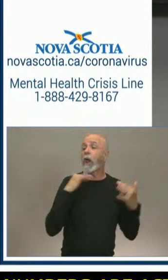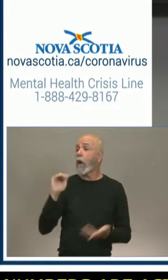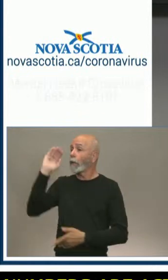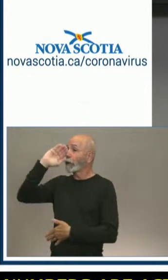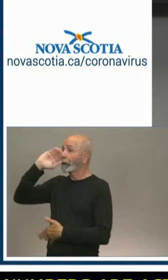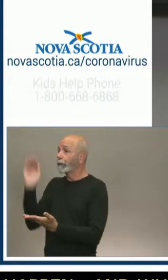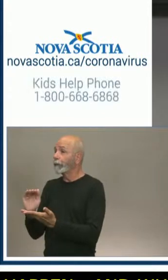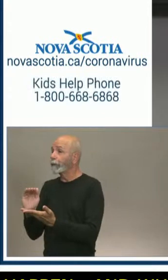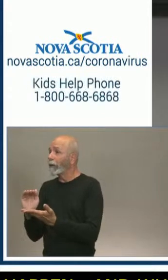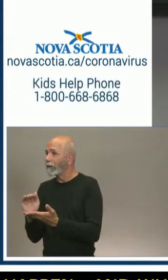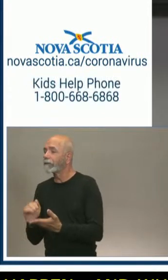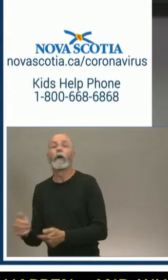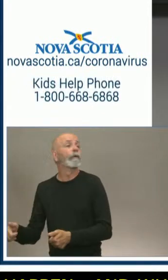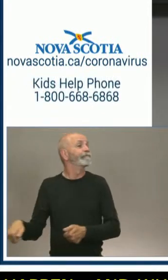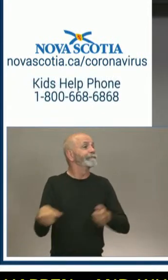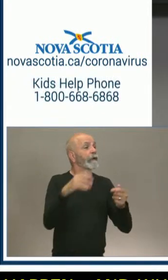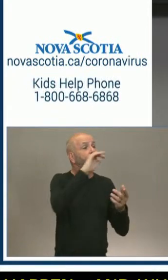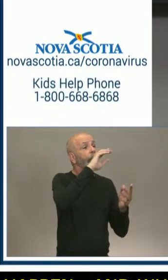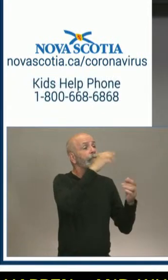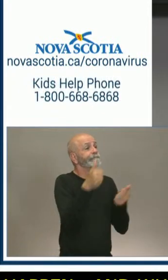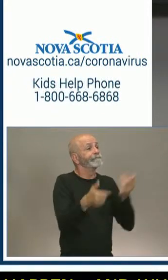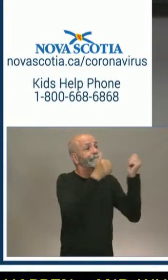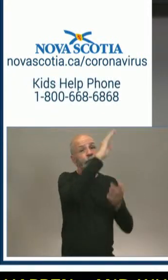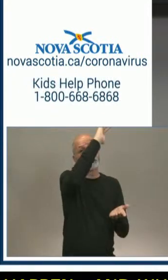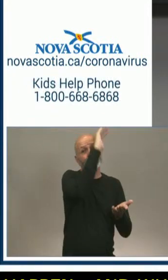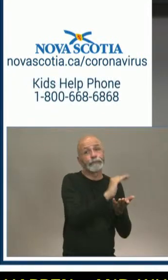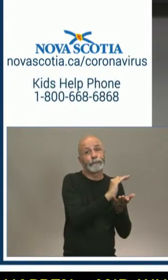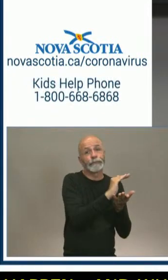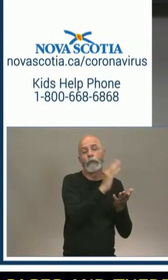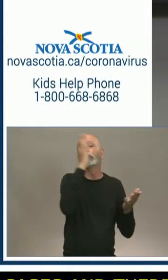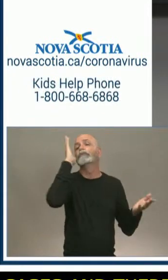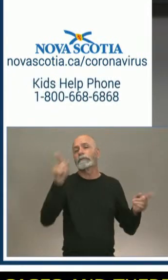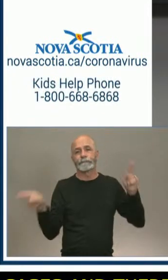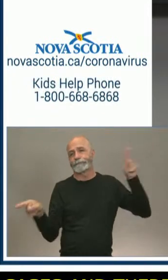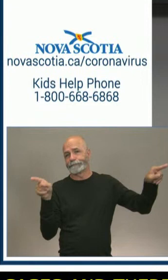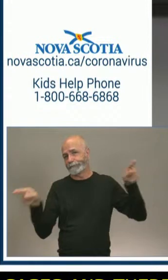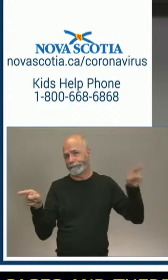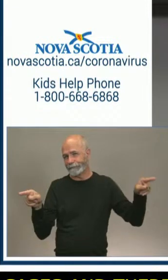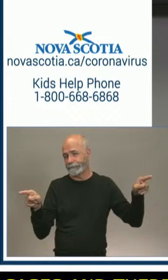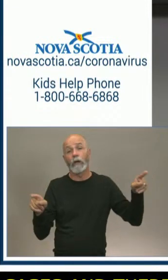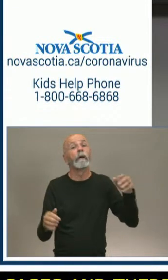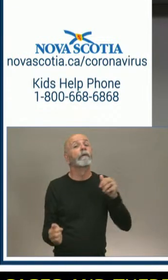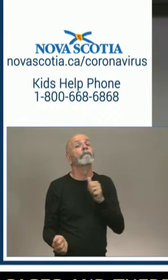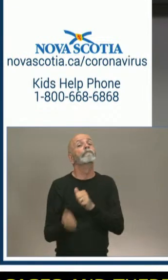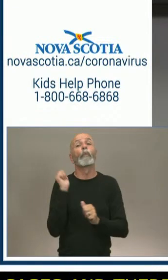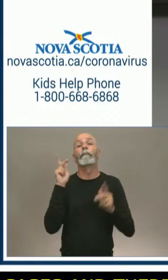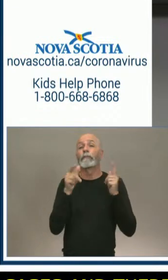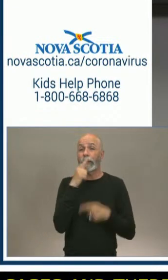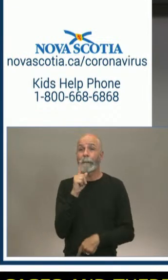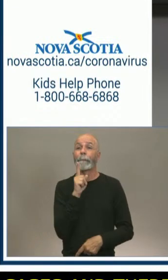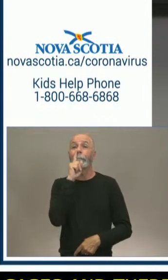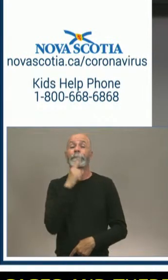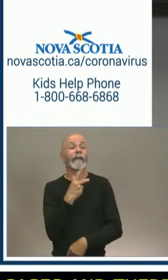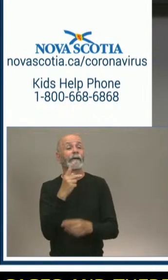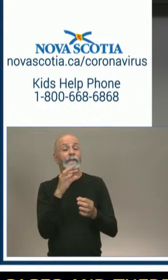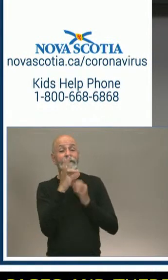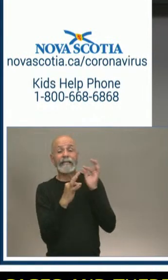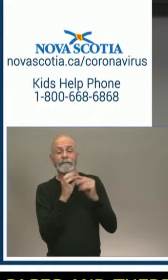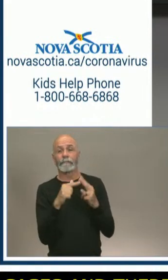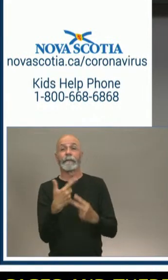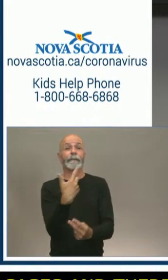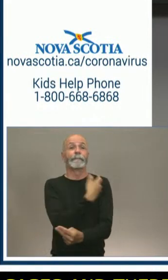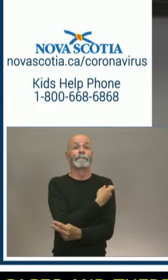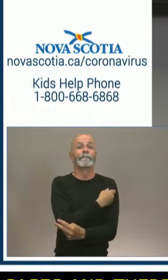as we get a greater and greater percentage of the population who are immunized, by nature, a greater percentage of